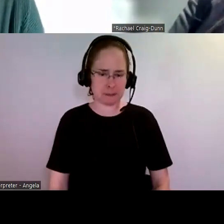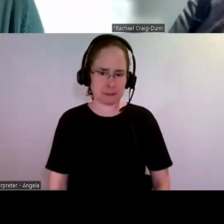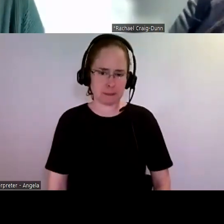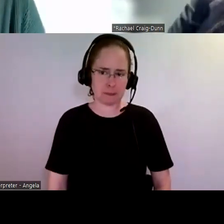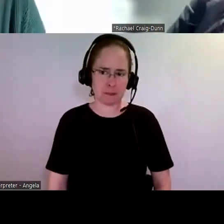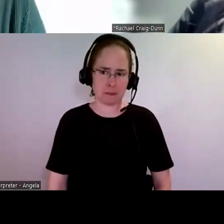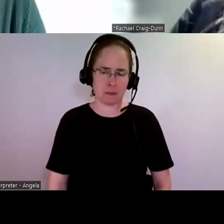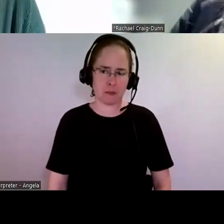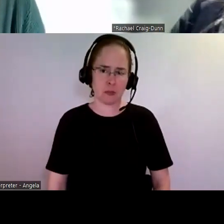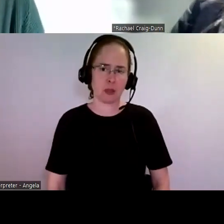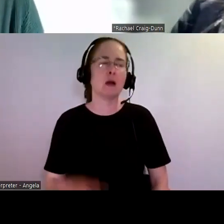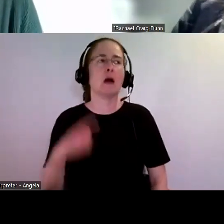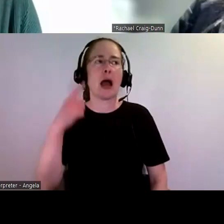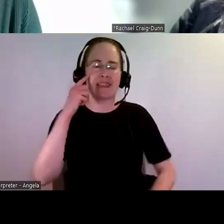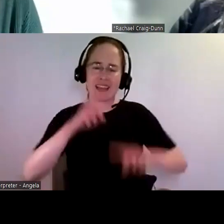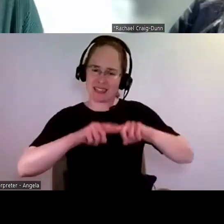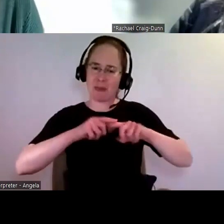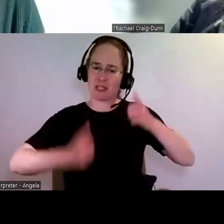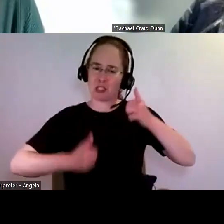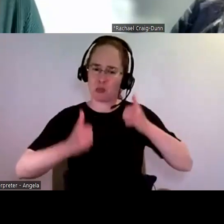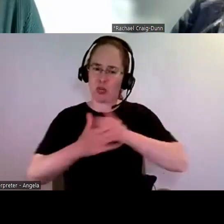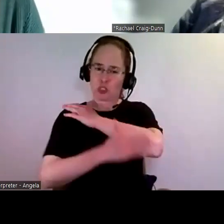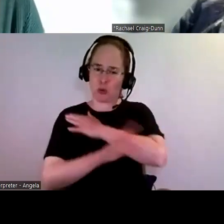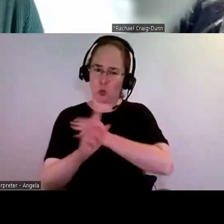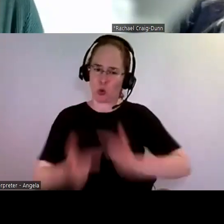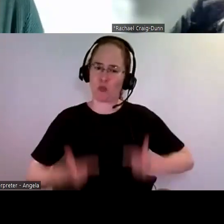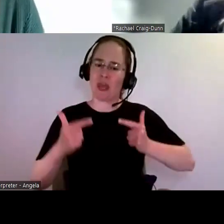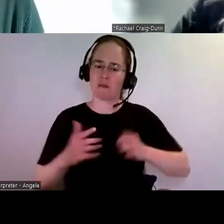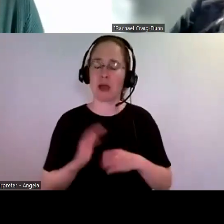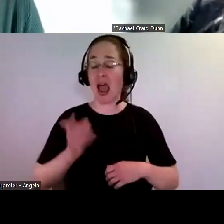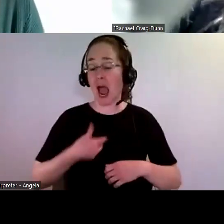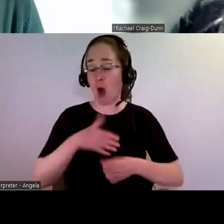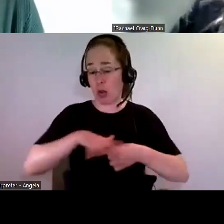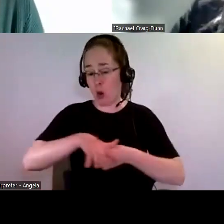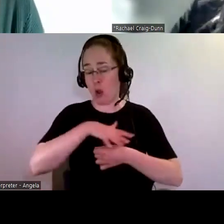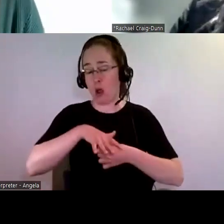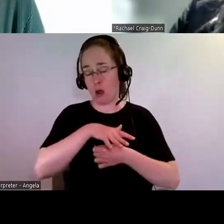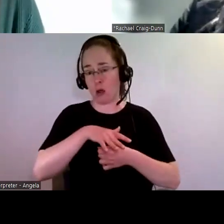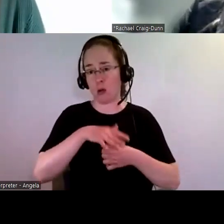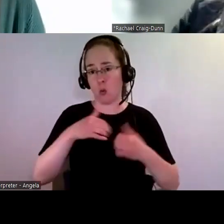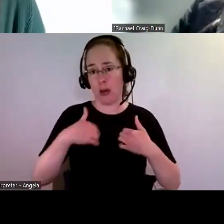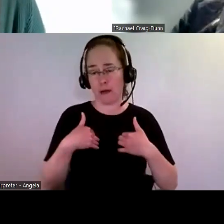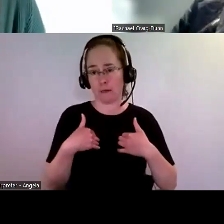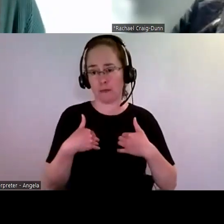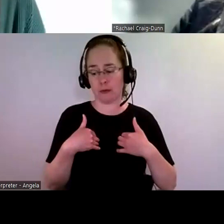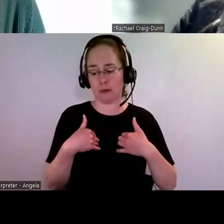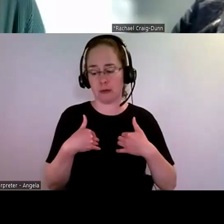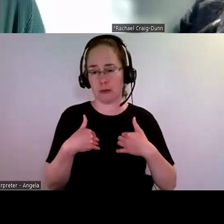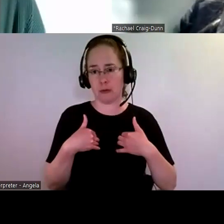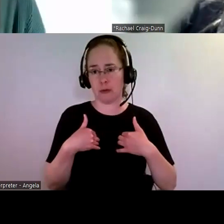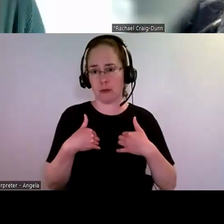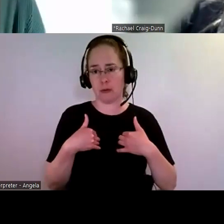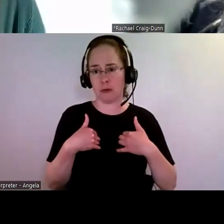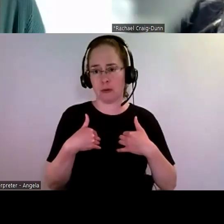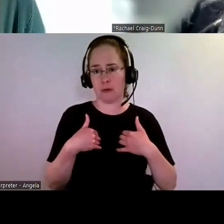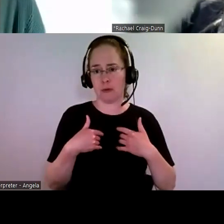So I think it depends what county you're in. In our county, there is a ex parte that